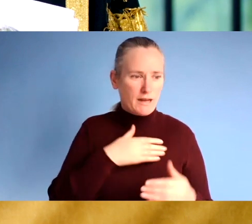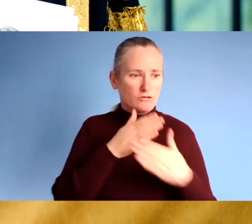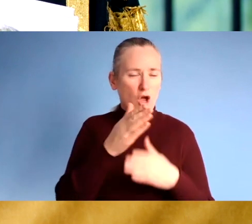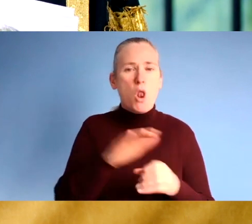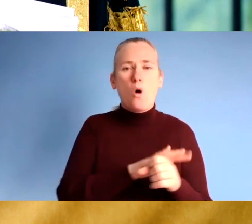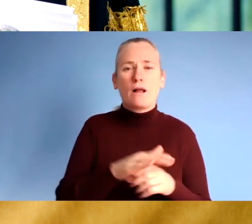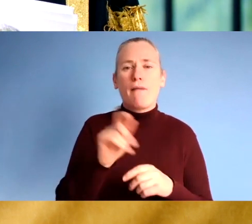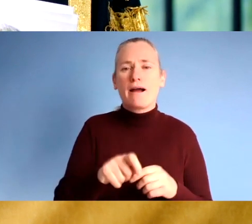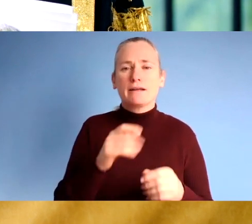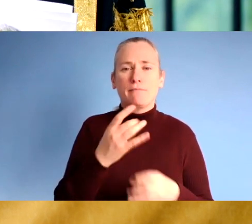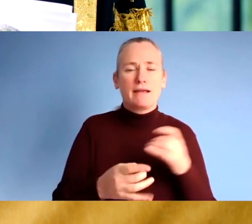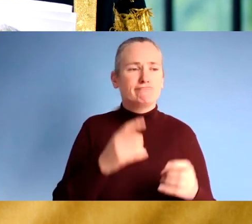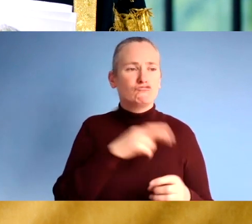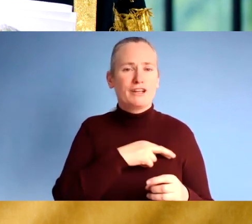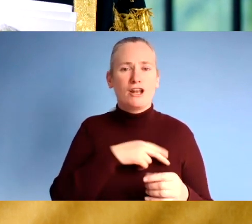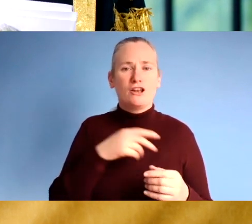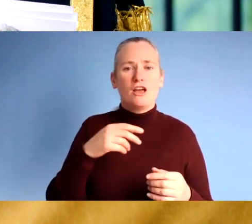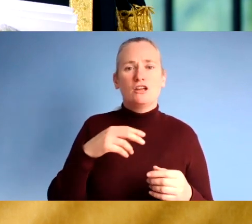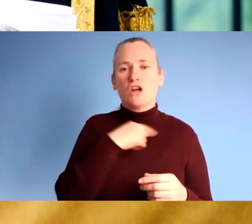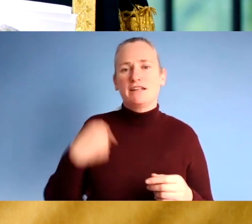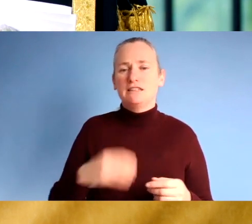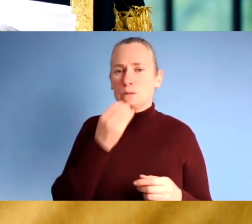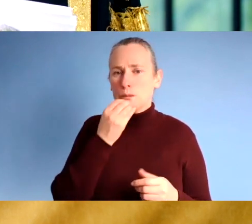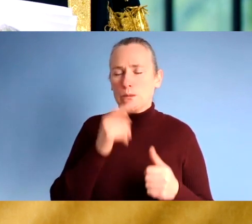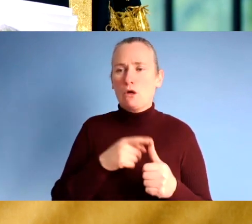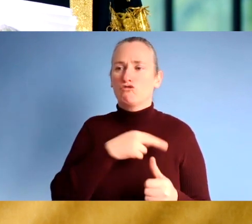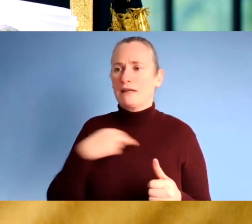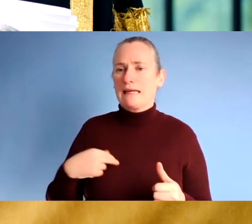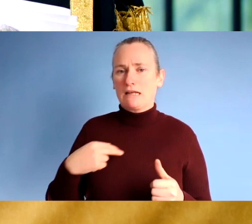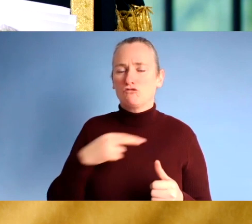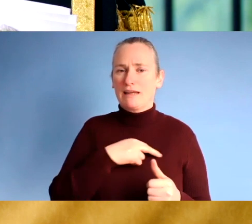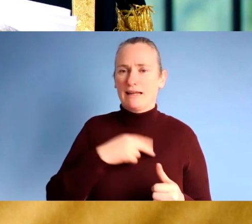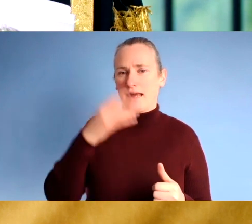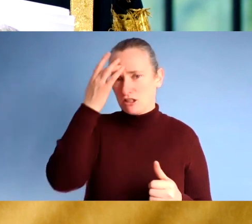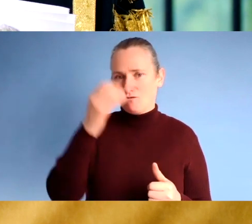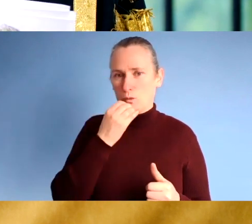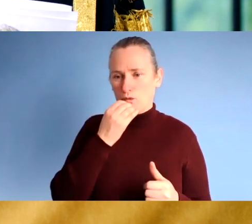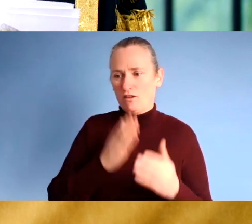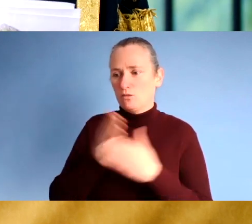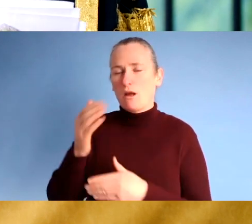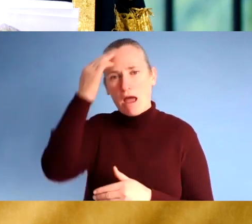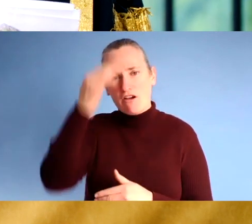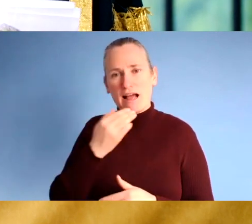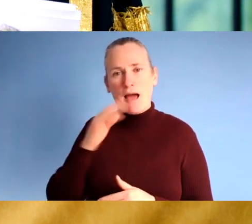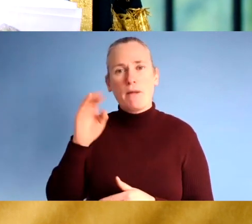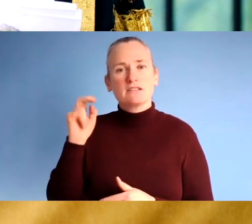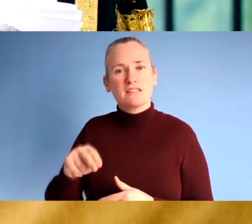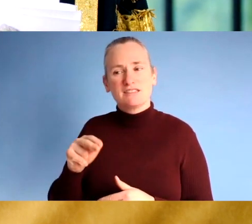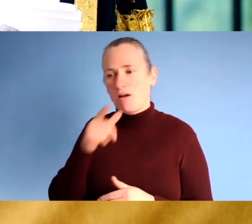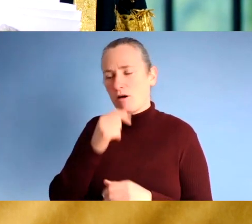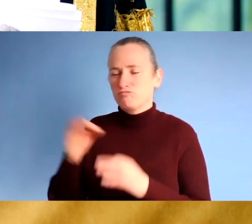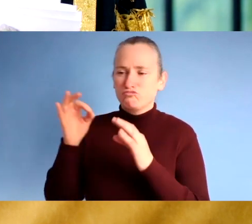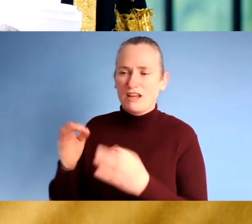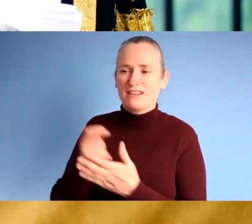get ingredients to make authentic Chinese food, authentic Indian food. I've been in Boston, where people chimed and talked about the wonderful time